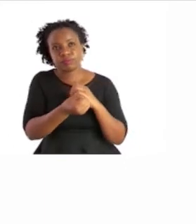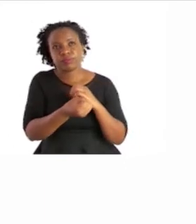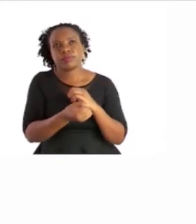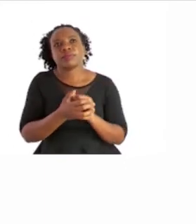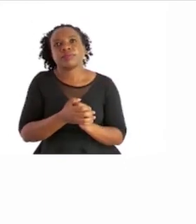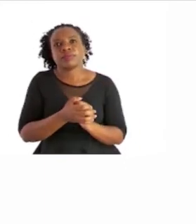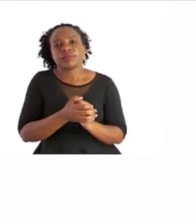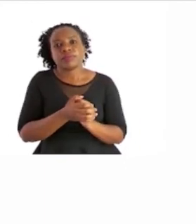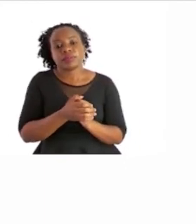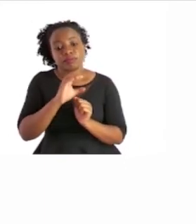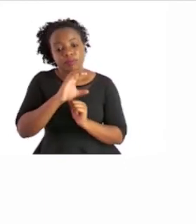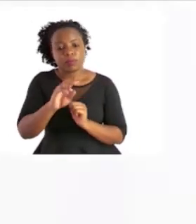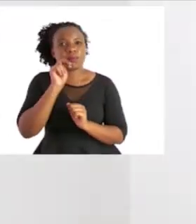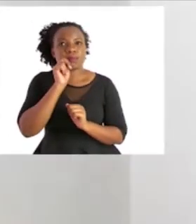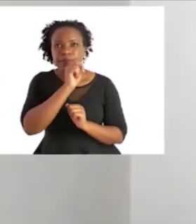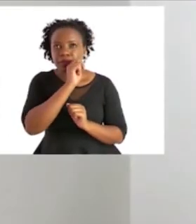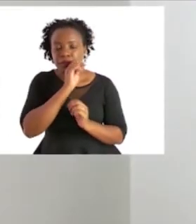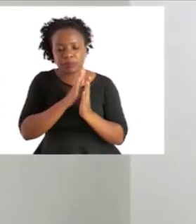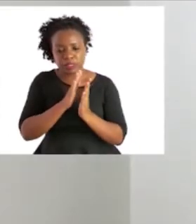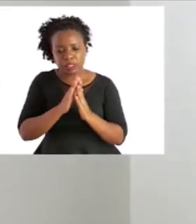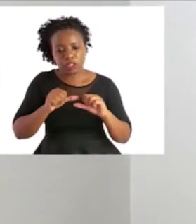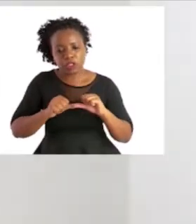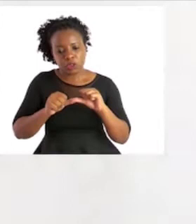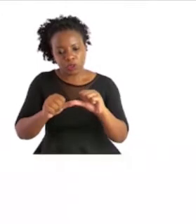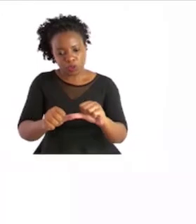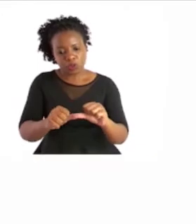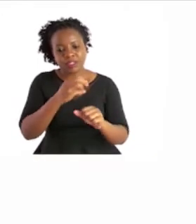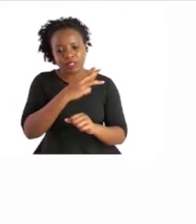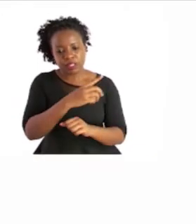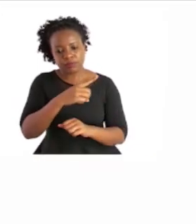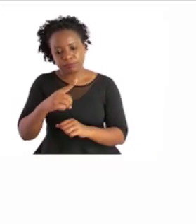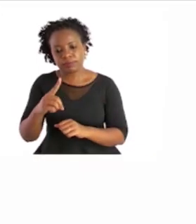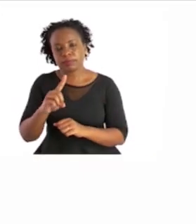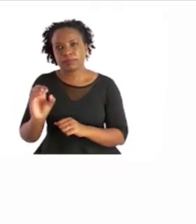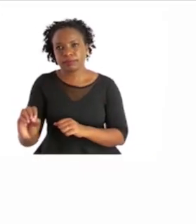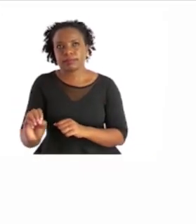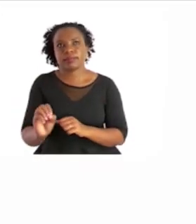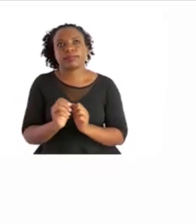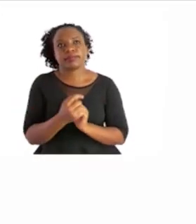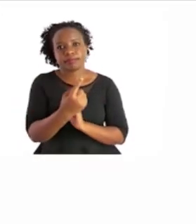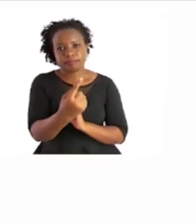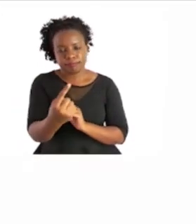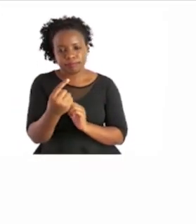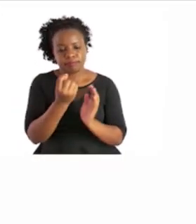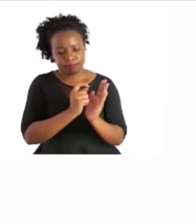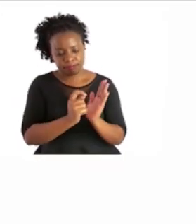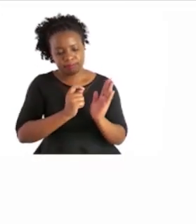nouns. So I want you to complete from number 3 to number 10, writing